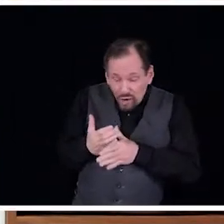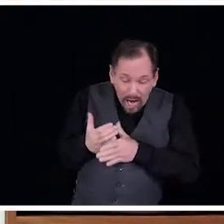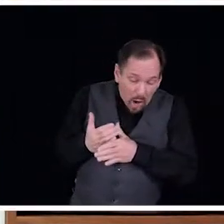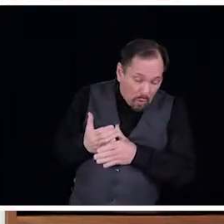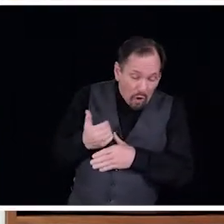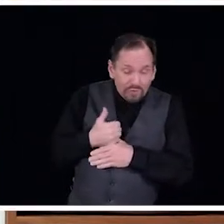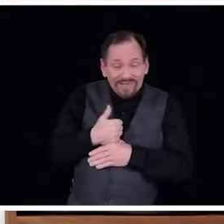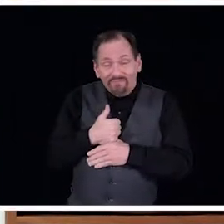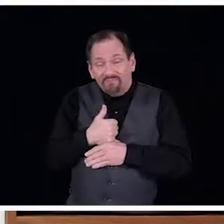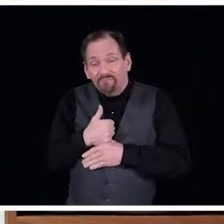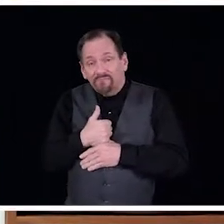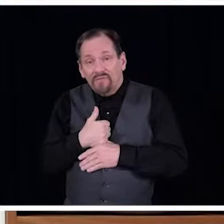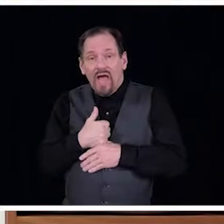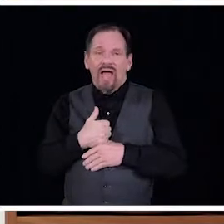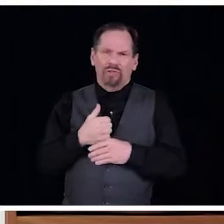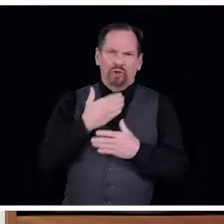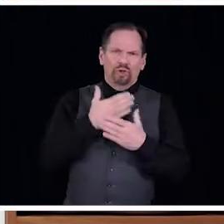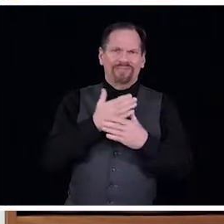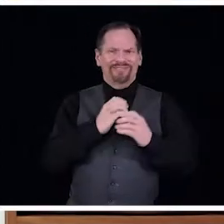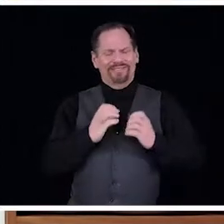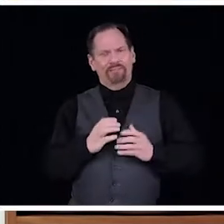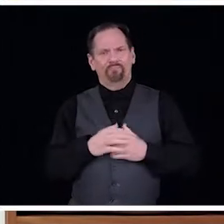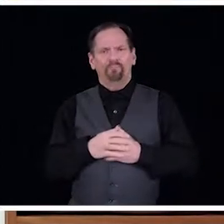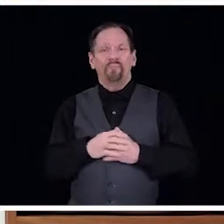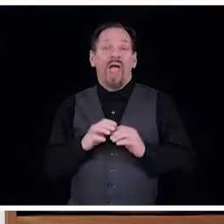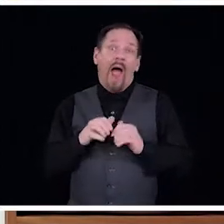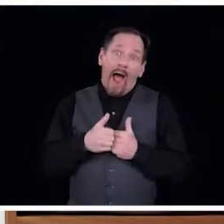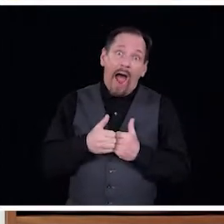citizens? How are we productive